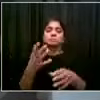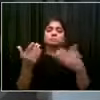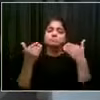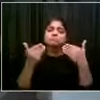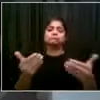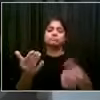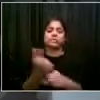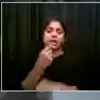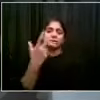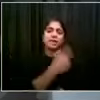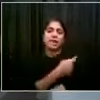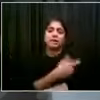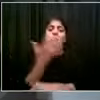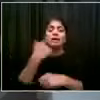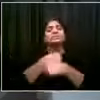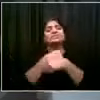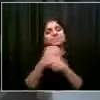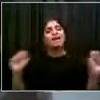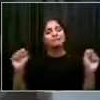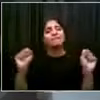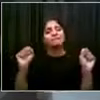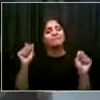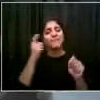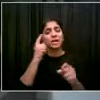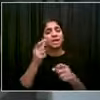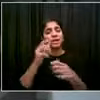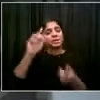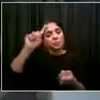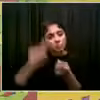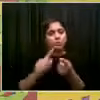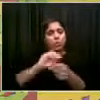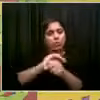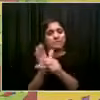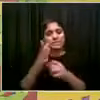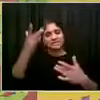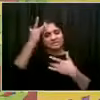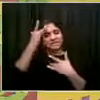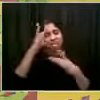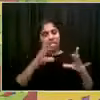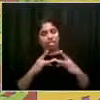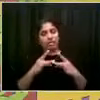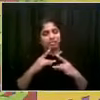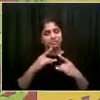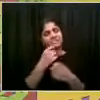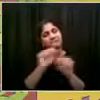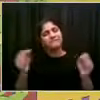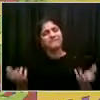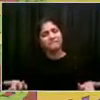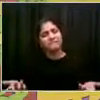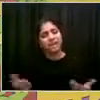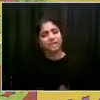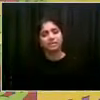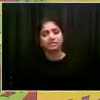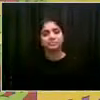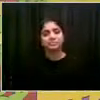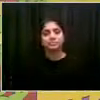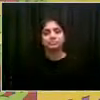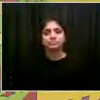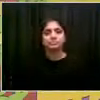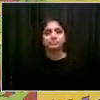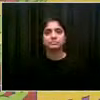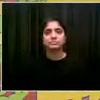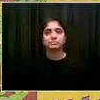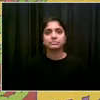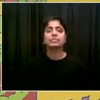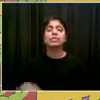assessing whether or not you meet our vaccine verification standards or not. Thank you, Dr. Varma. And I want to emphasize, Andrew, and to all